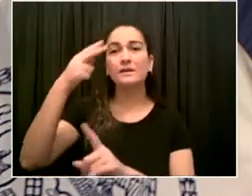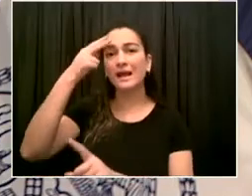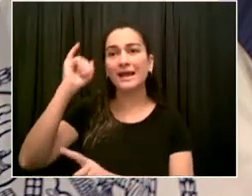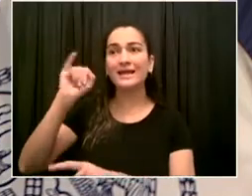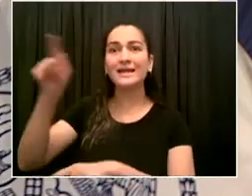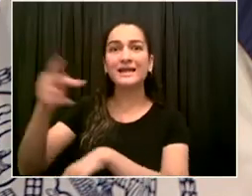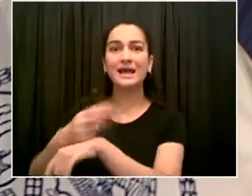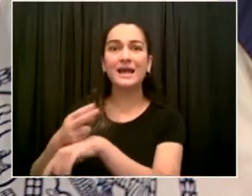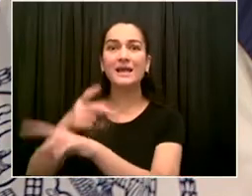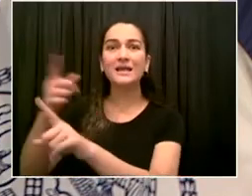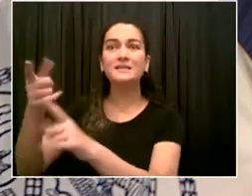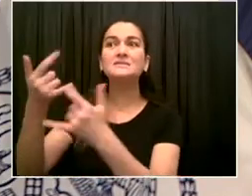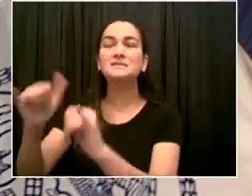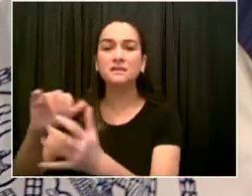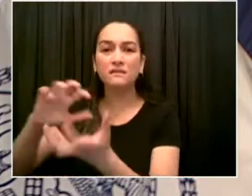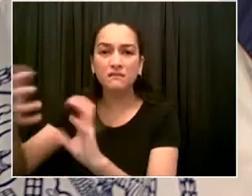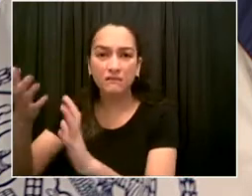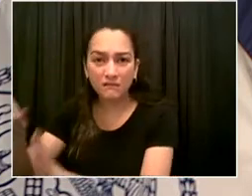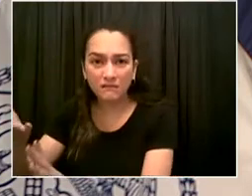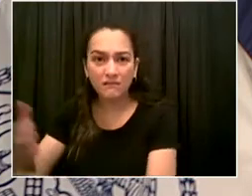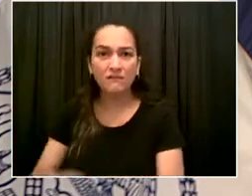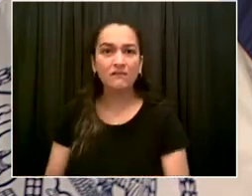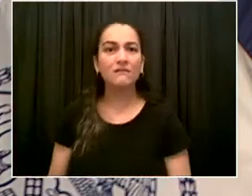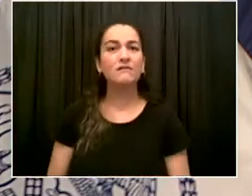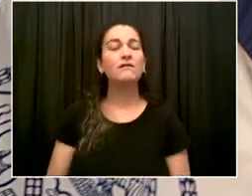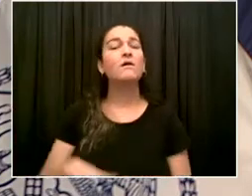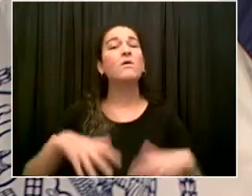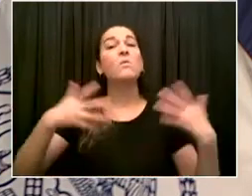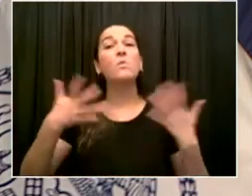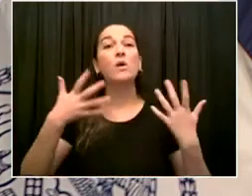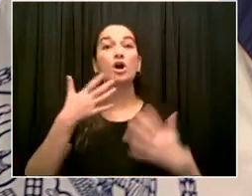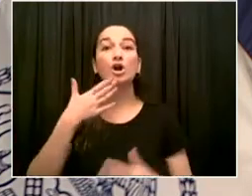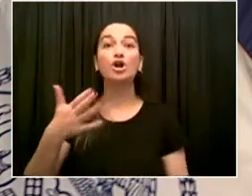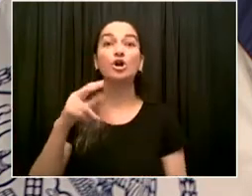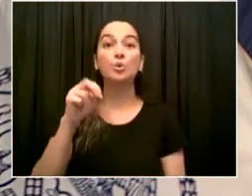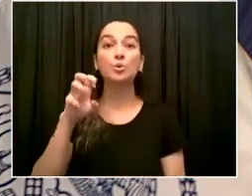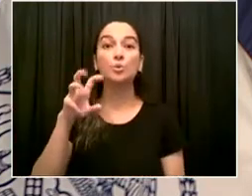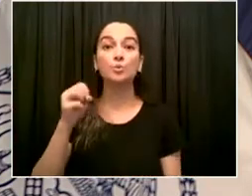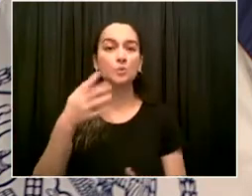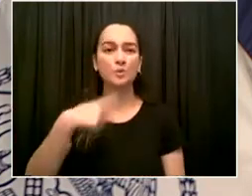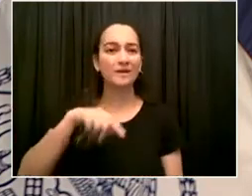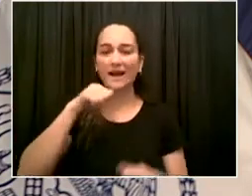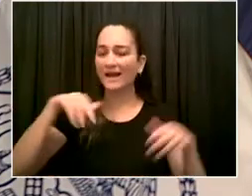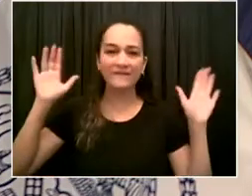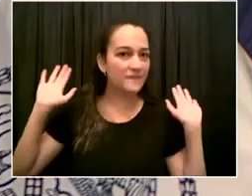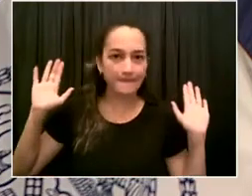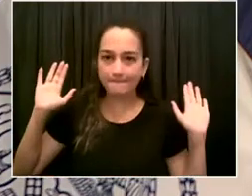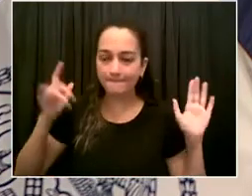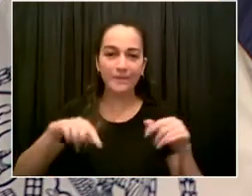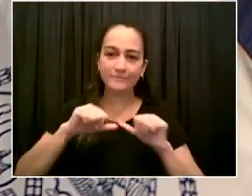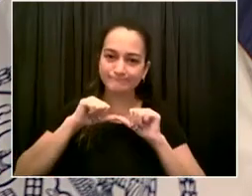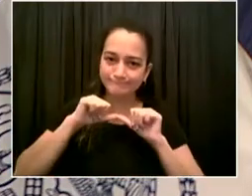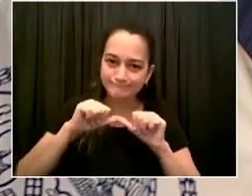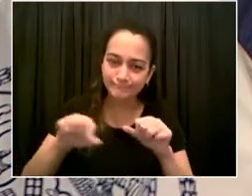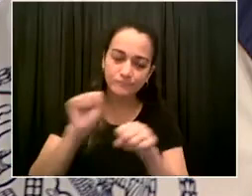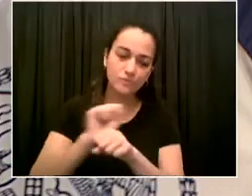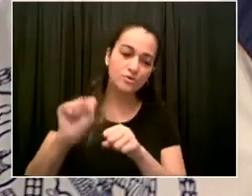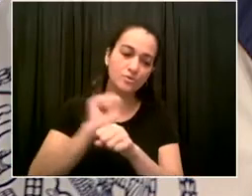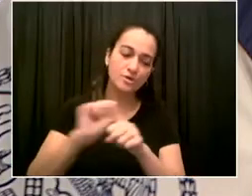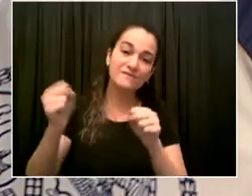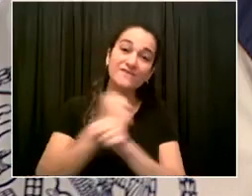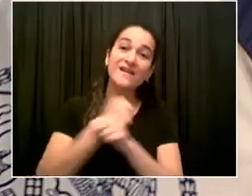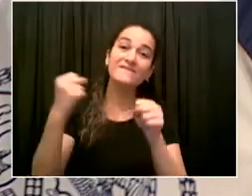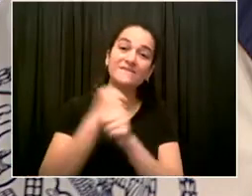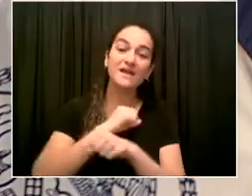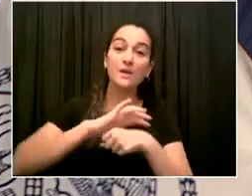challenges. And New Yorkers always deserve credit, find a way to move forward. I have Big Daddy Kane's words ringing in my